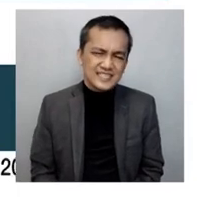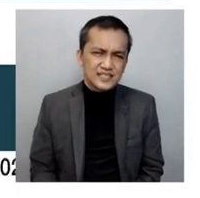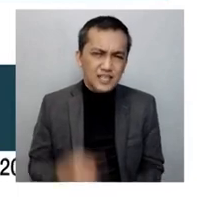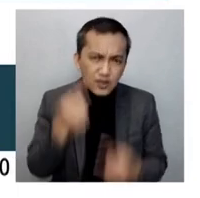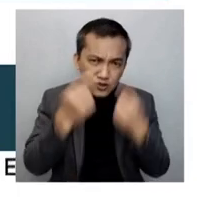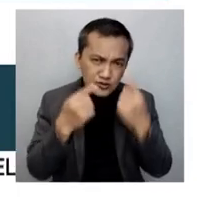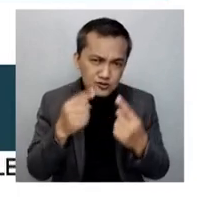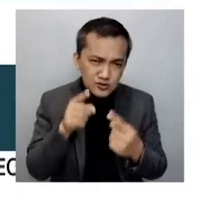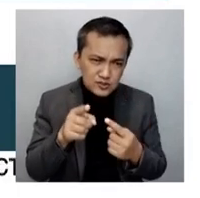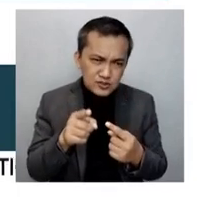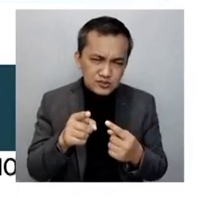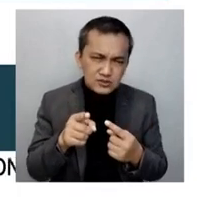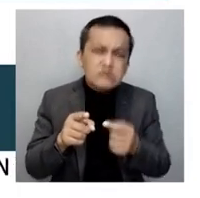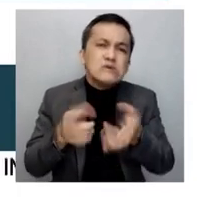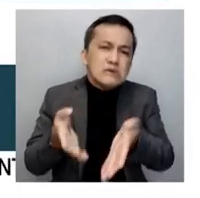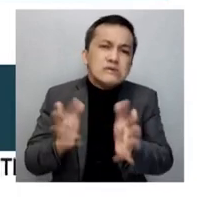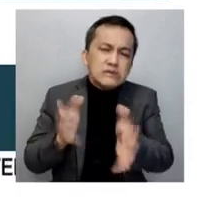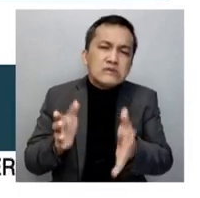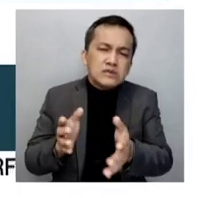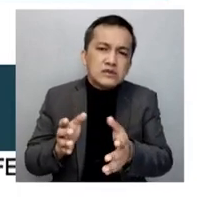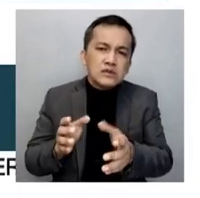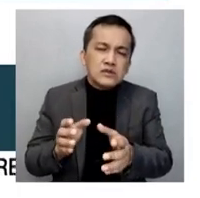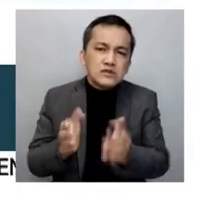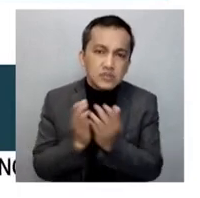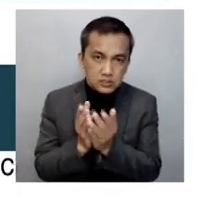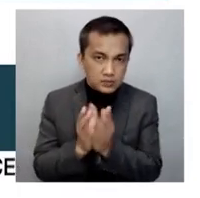been too lenient on the shipping company.